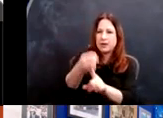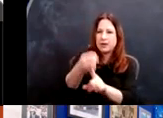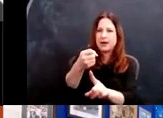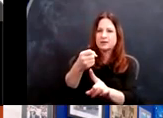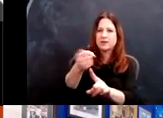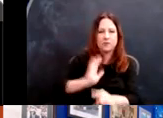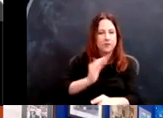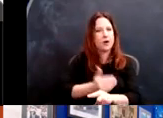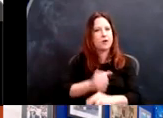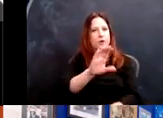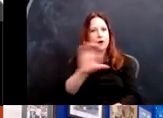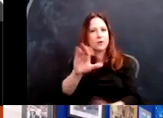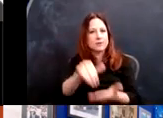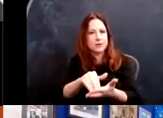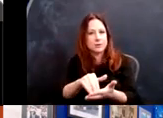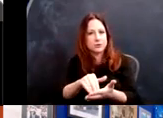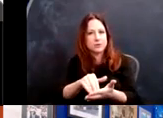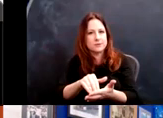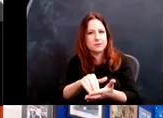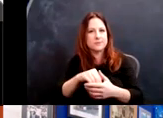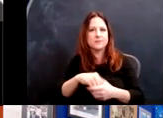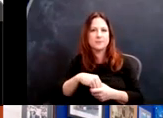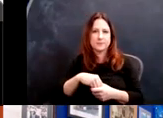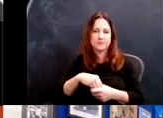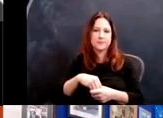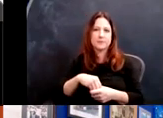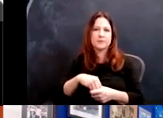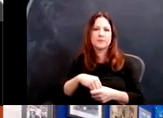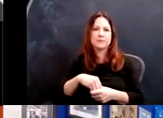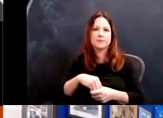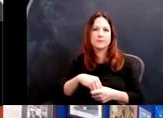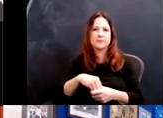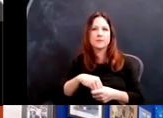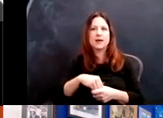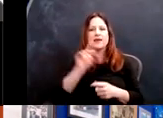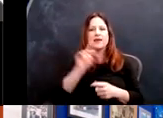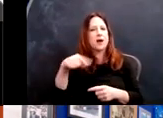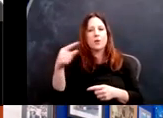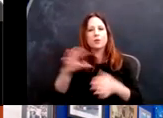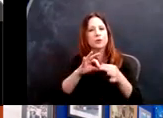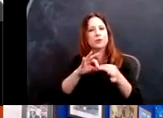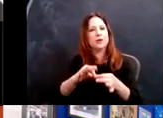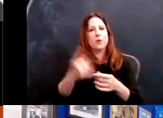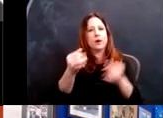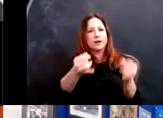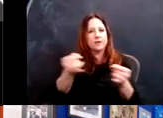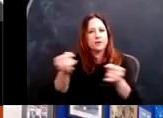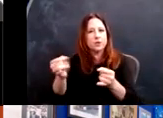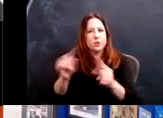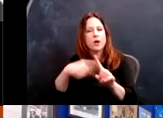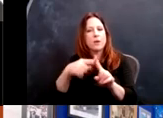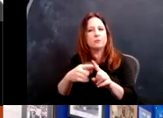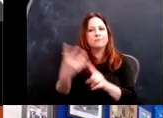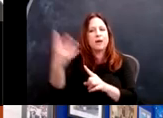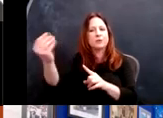our recovery community centers can have? And not just on that individual, but what about the